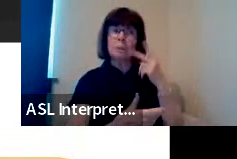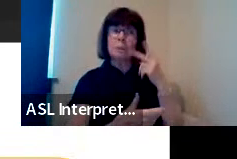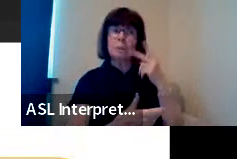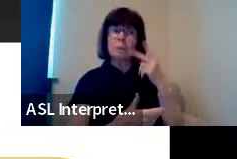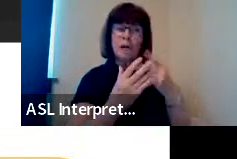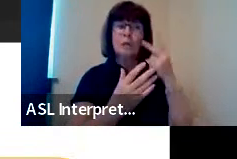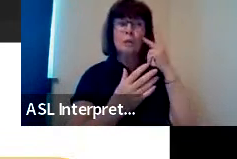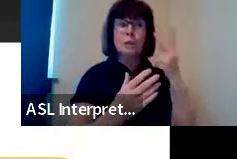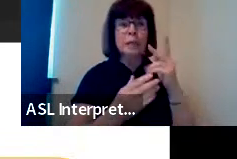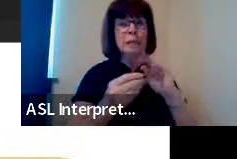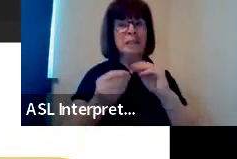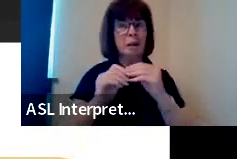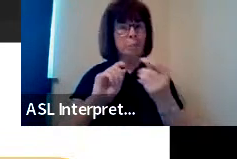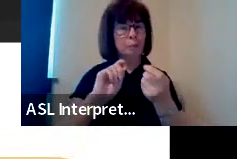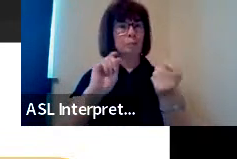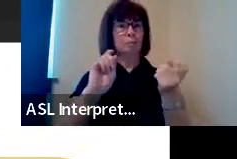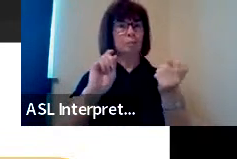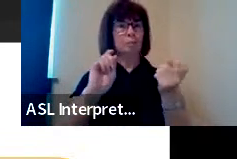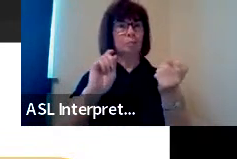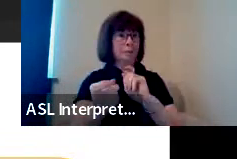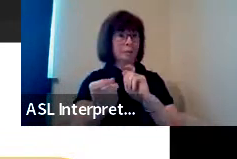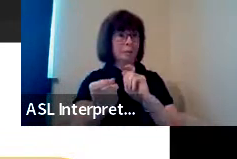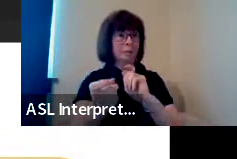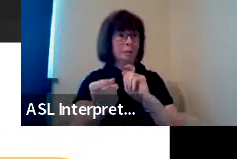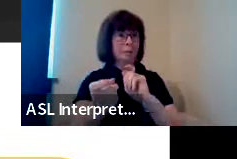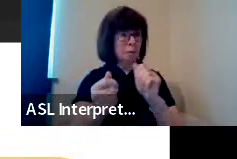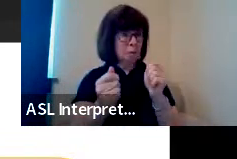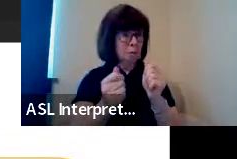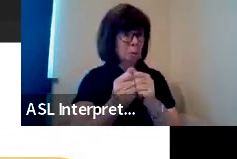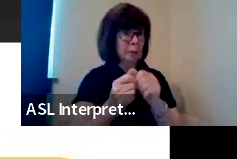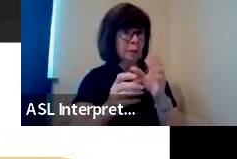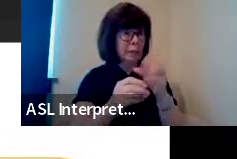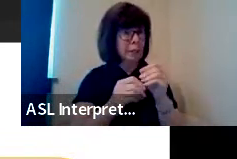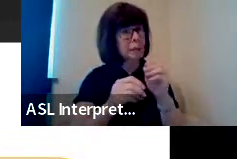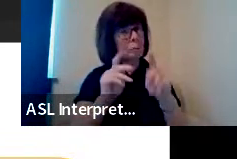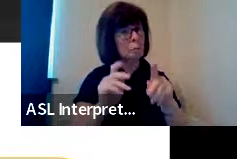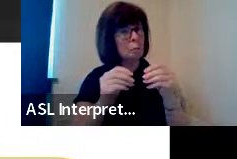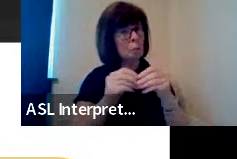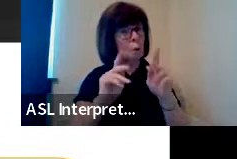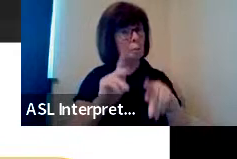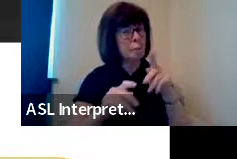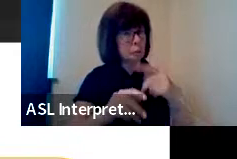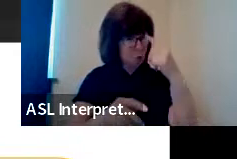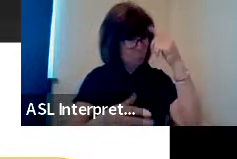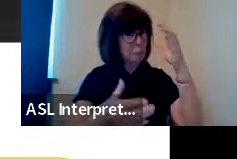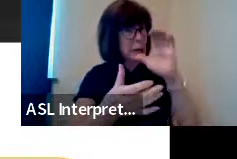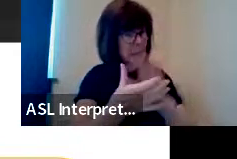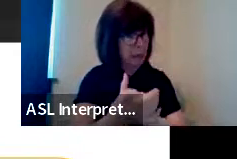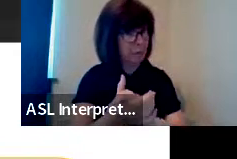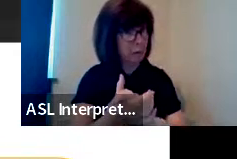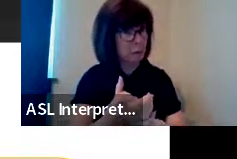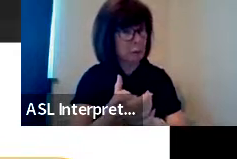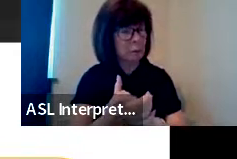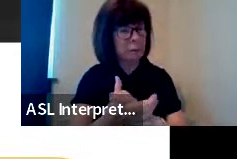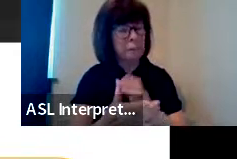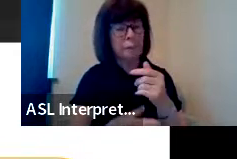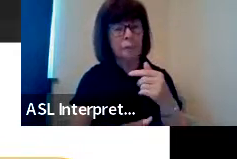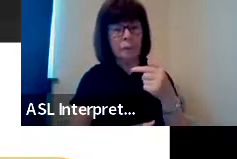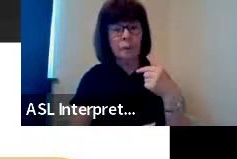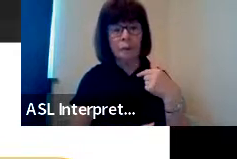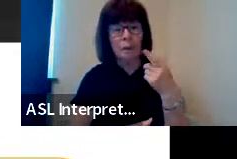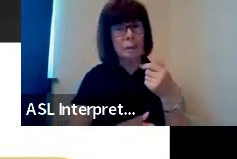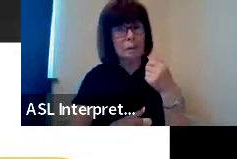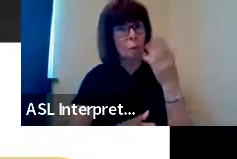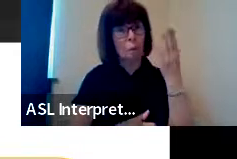numbers with regards to getting the population to believe. And I mean, because we're in the streets with